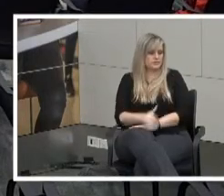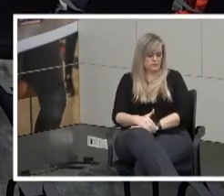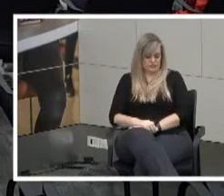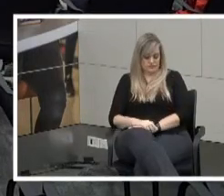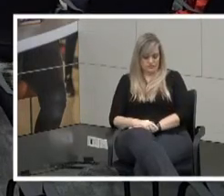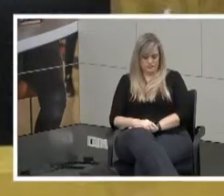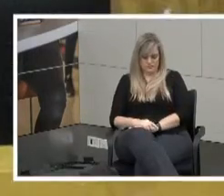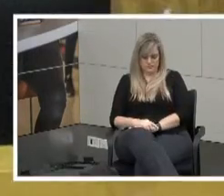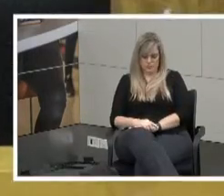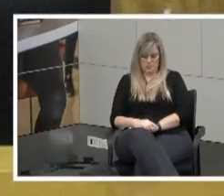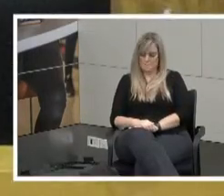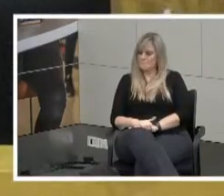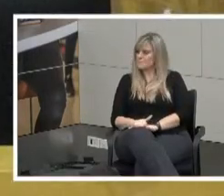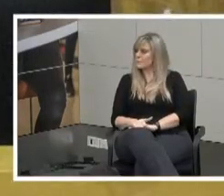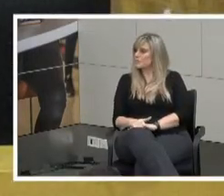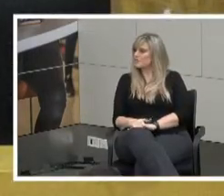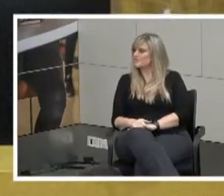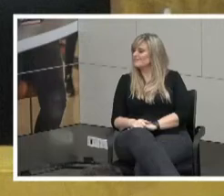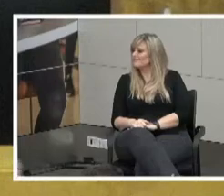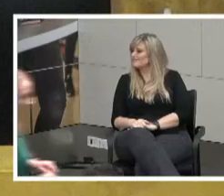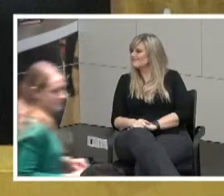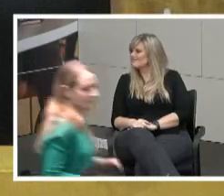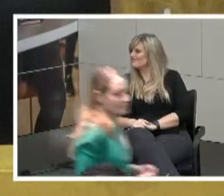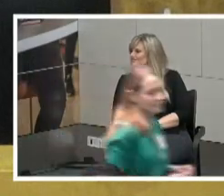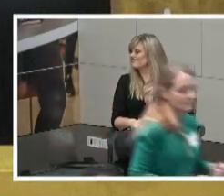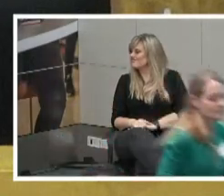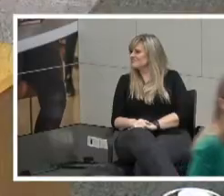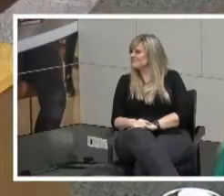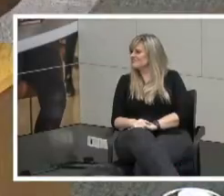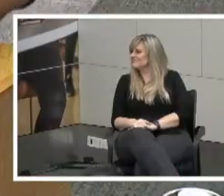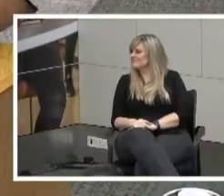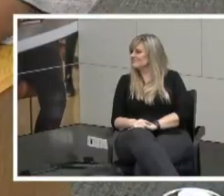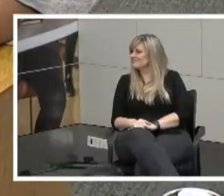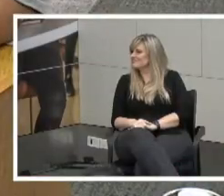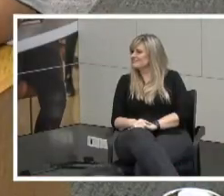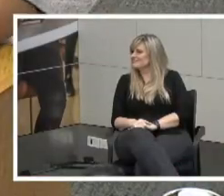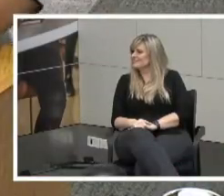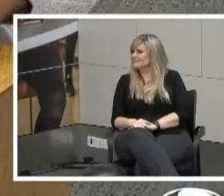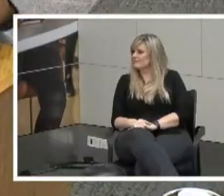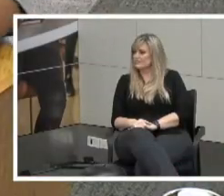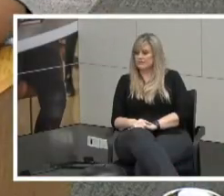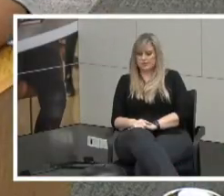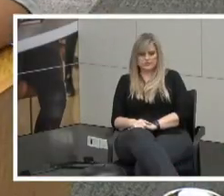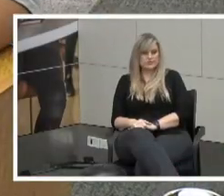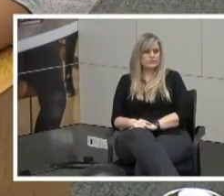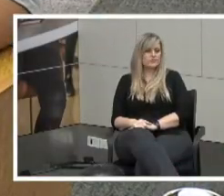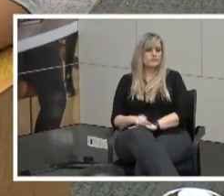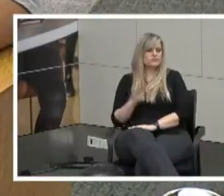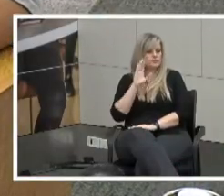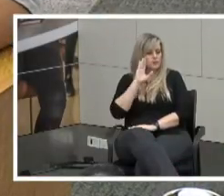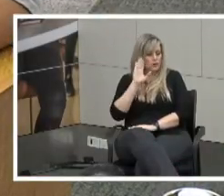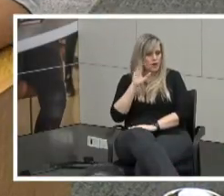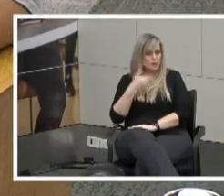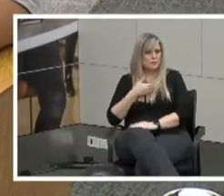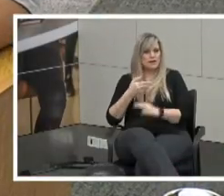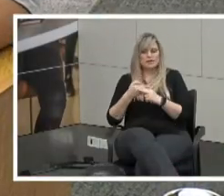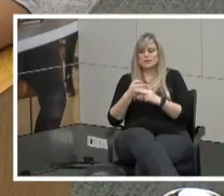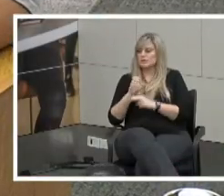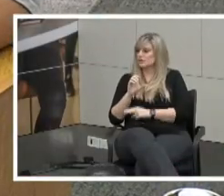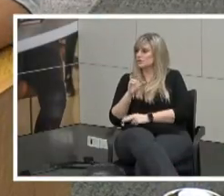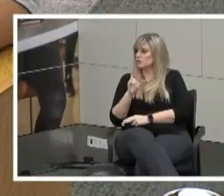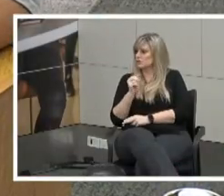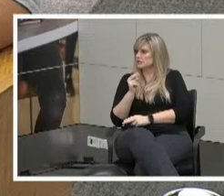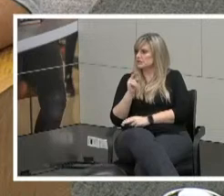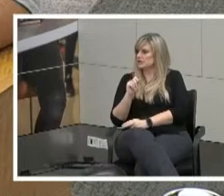you I think we skip Mr Costa is that you Mr can you hear me yes hi um my name is Christina C